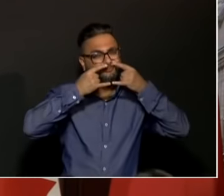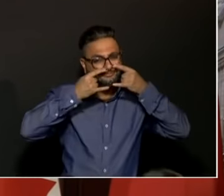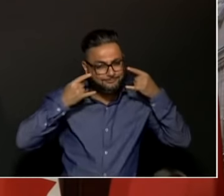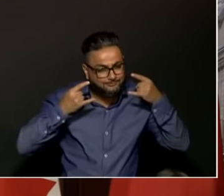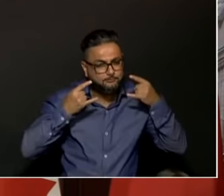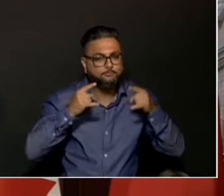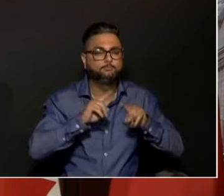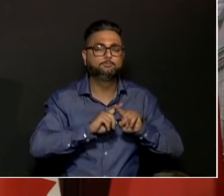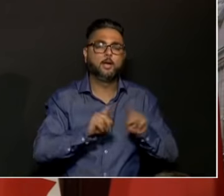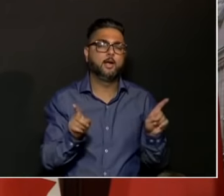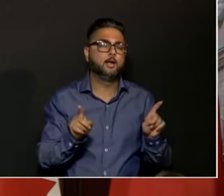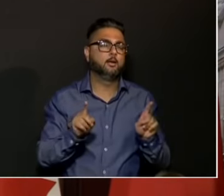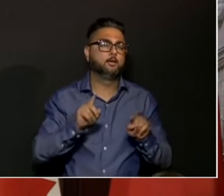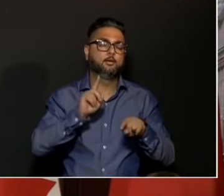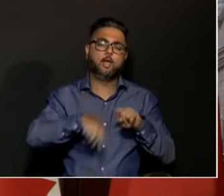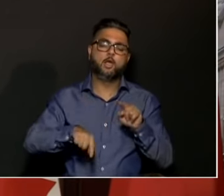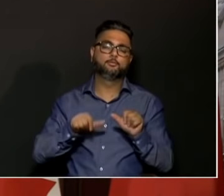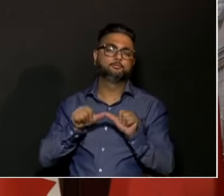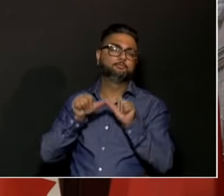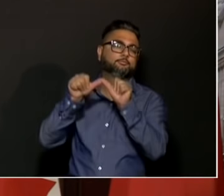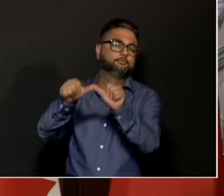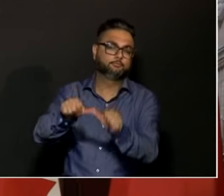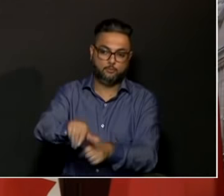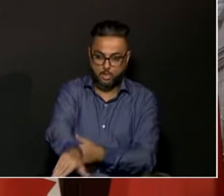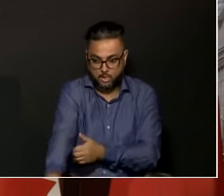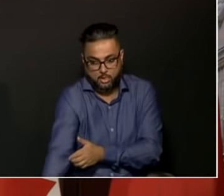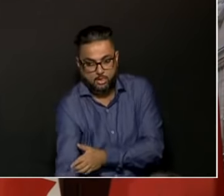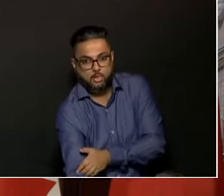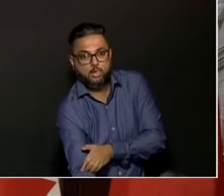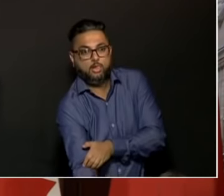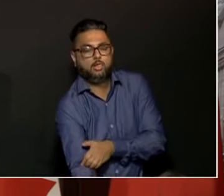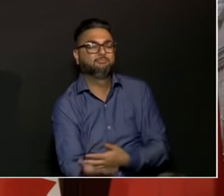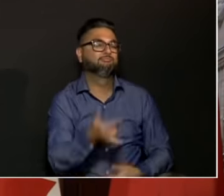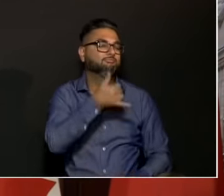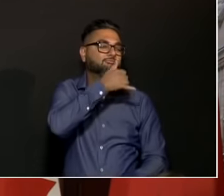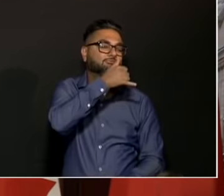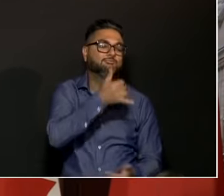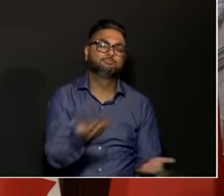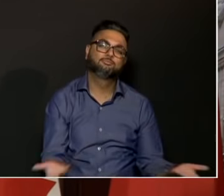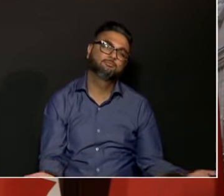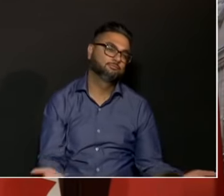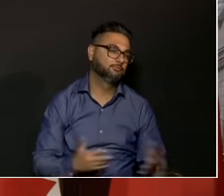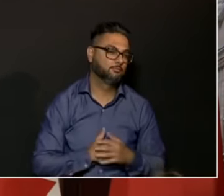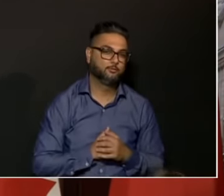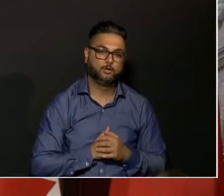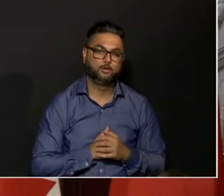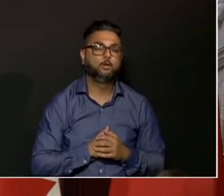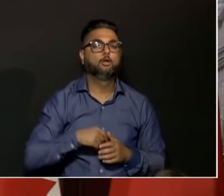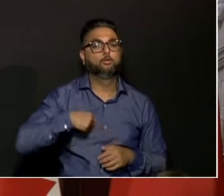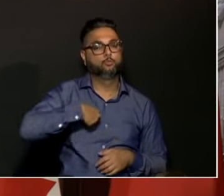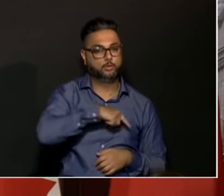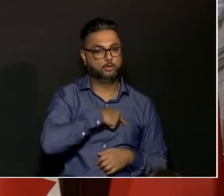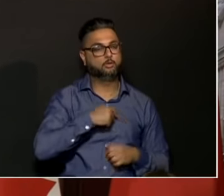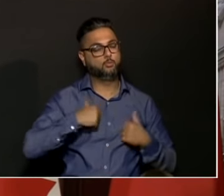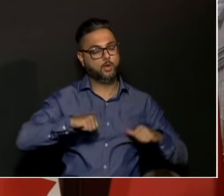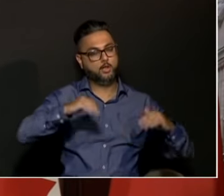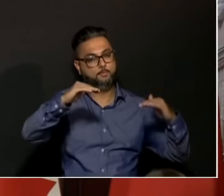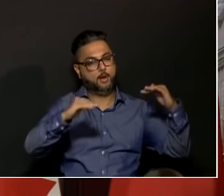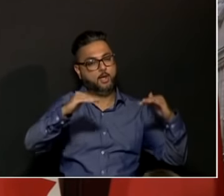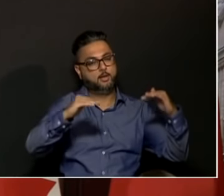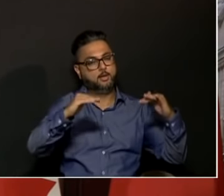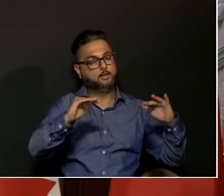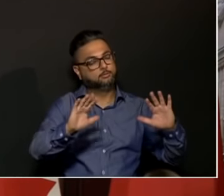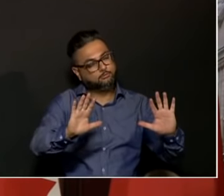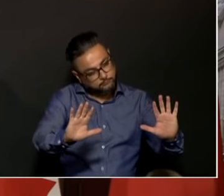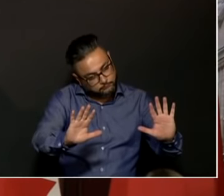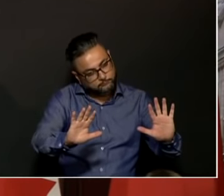these places open till 3 o'clock in the morning. But we're being very balanced. I feel very, very balanced, and so